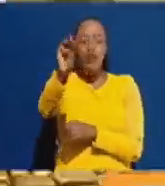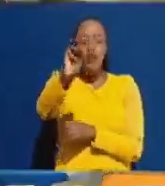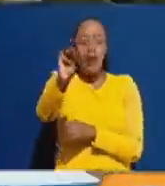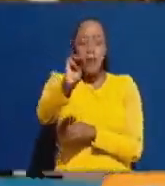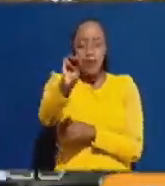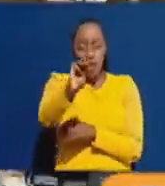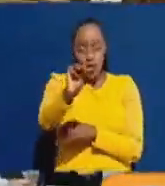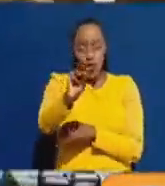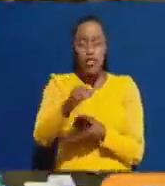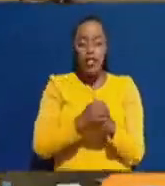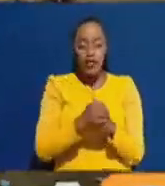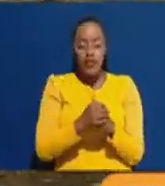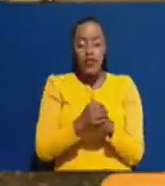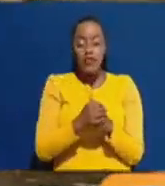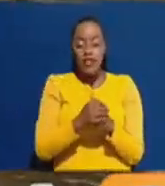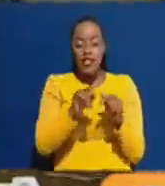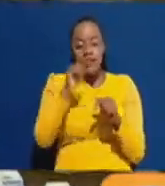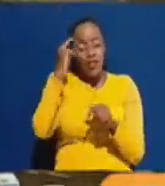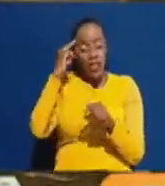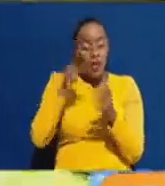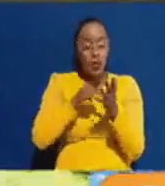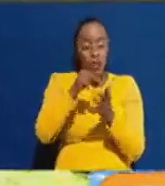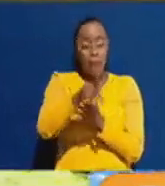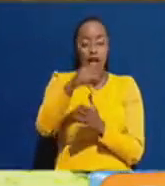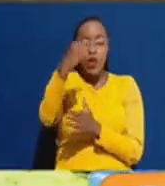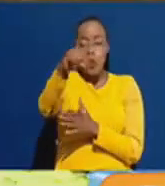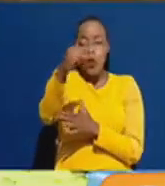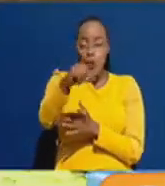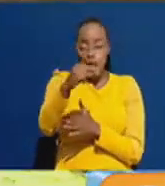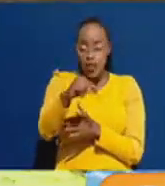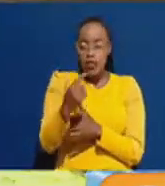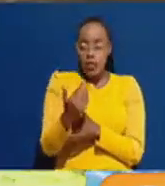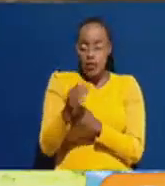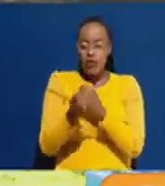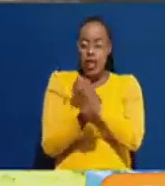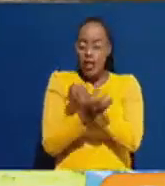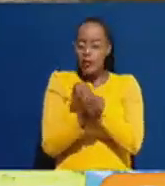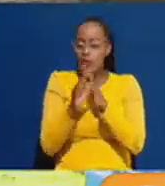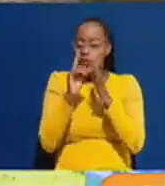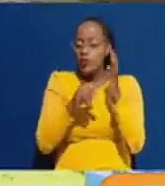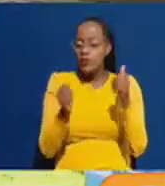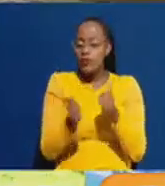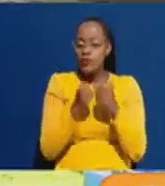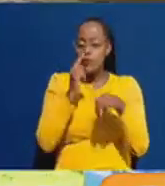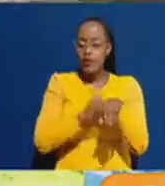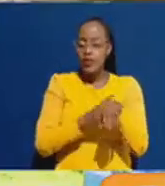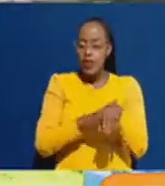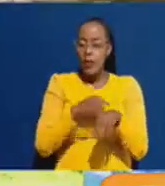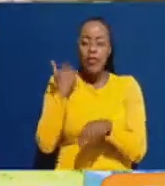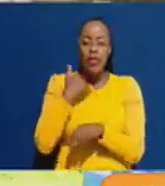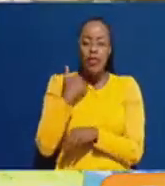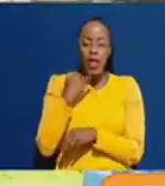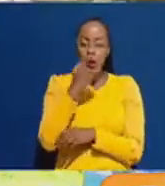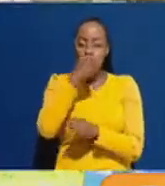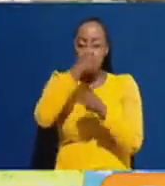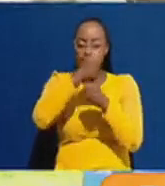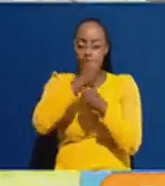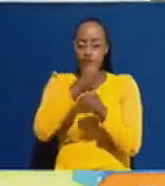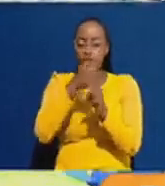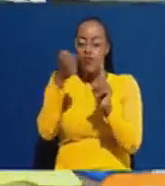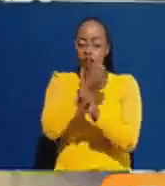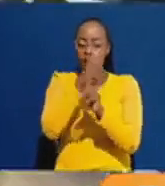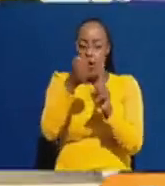shillings on, thinking he was buying gold. Thor narrates his ordeal at the hands of the scammers, who resorted to